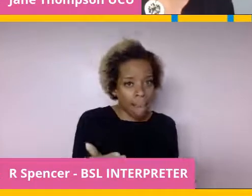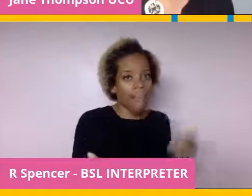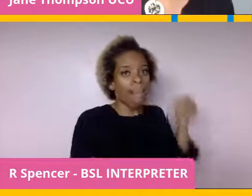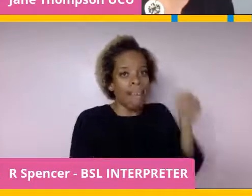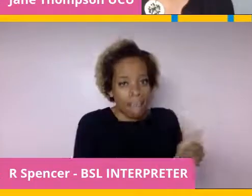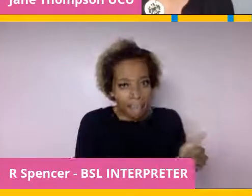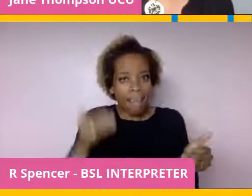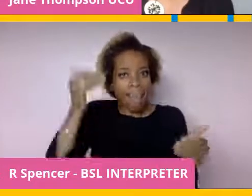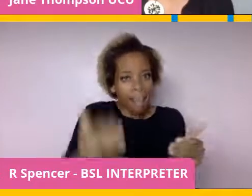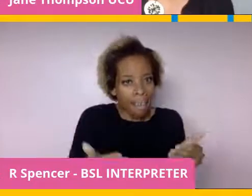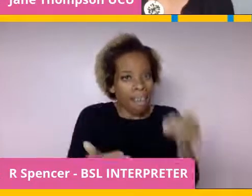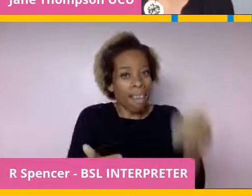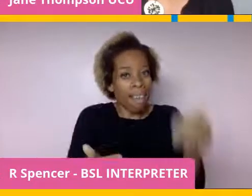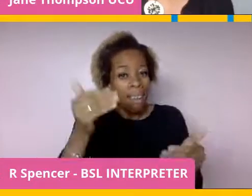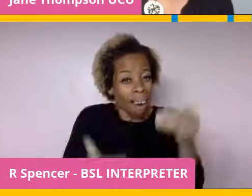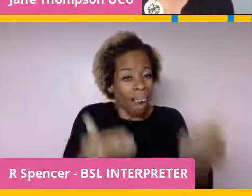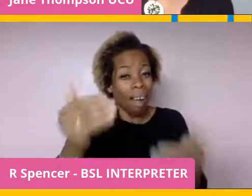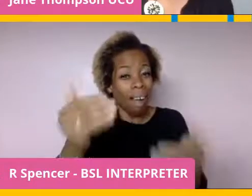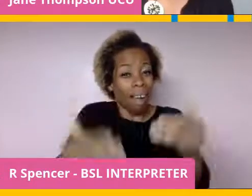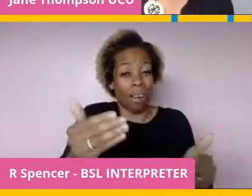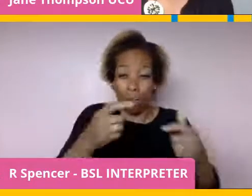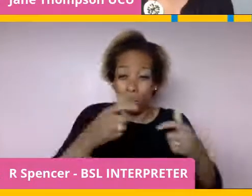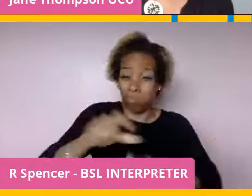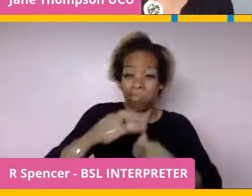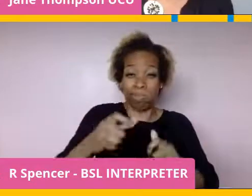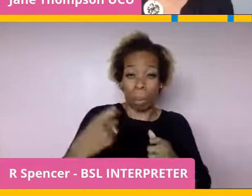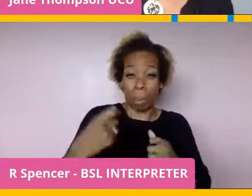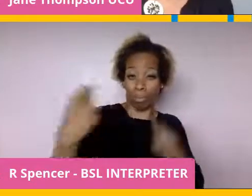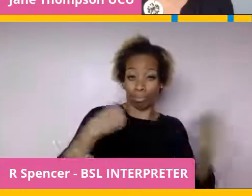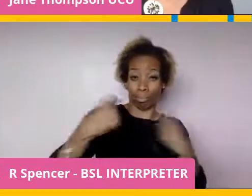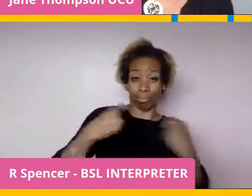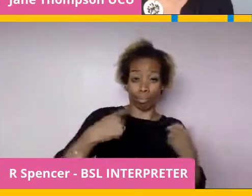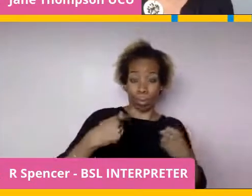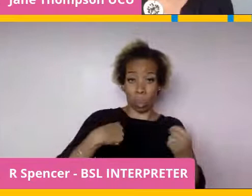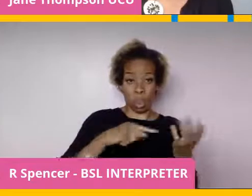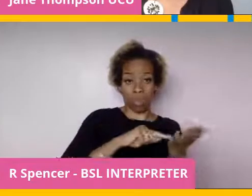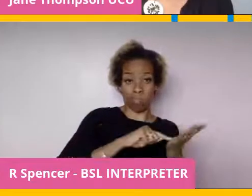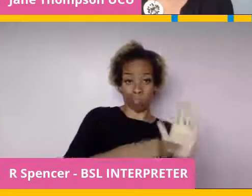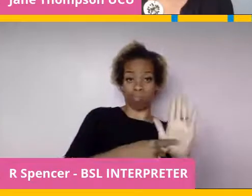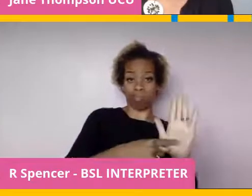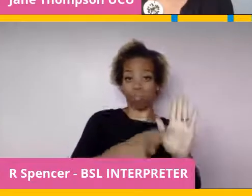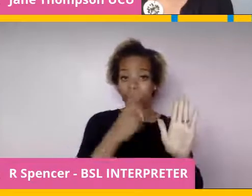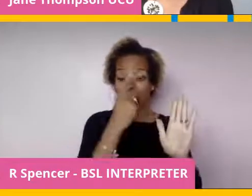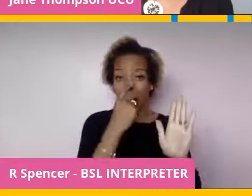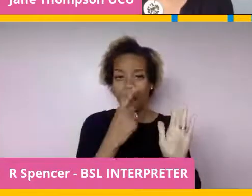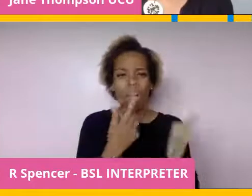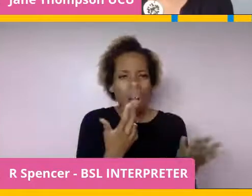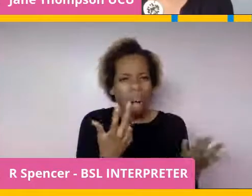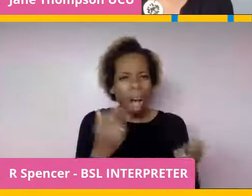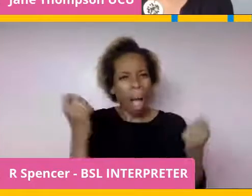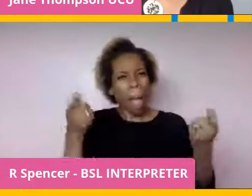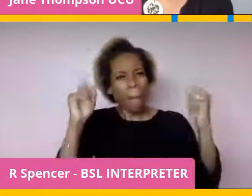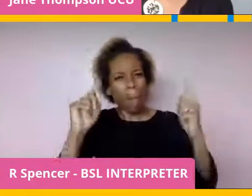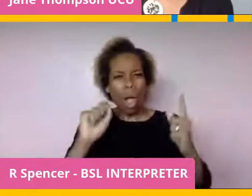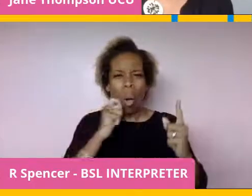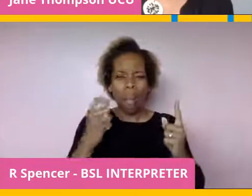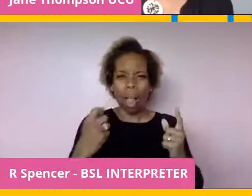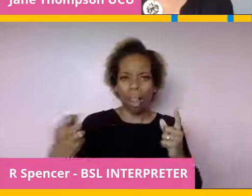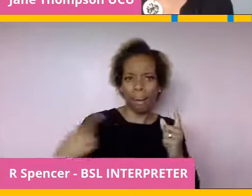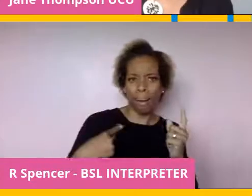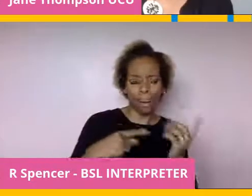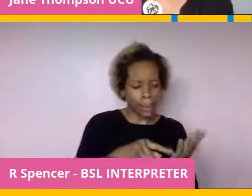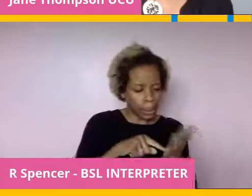to make sure that whatever is thrown at us, because let's not forget, employers will always throw things at us, we are ready to